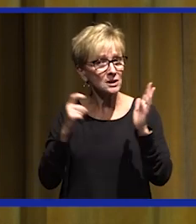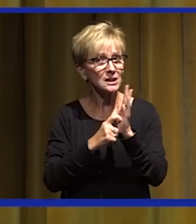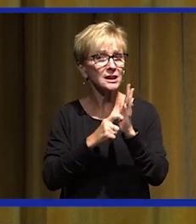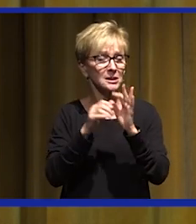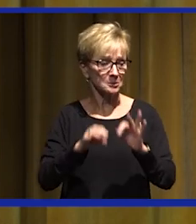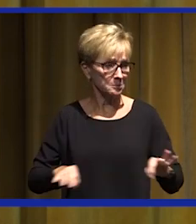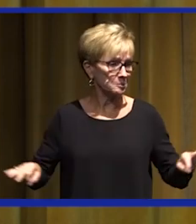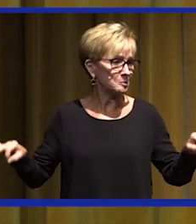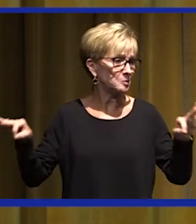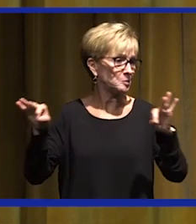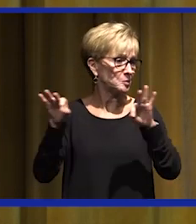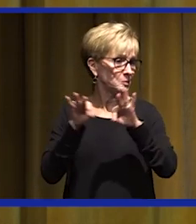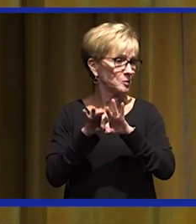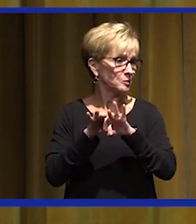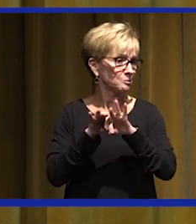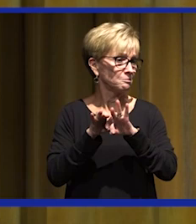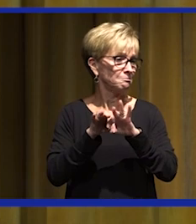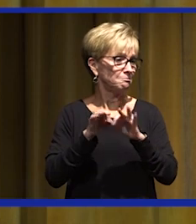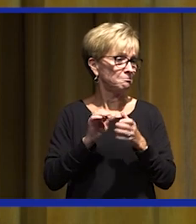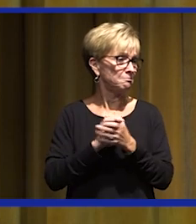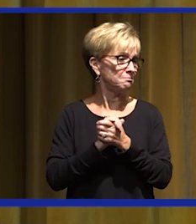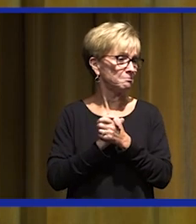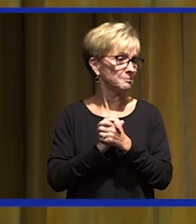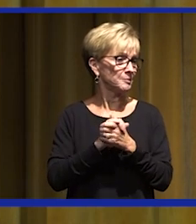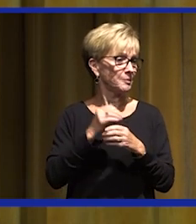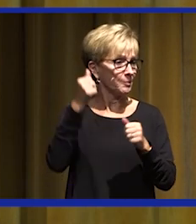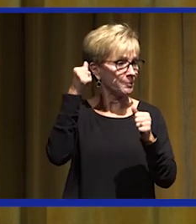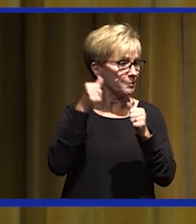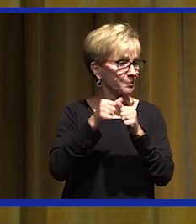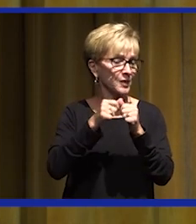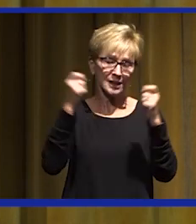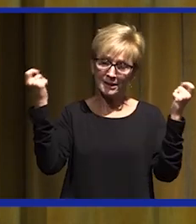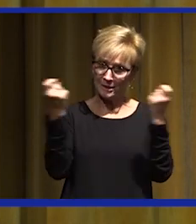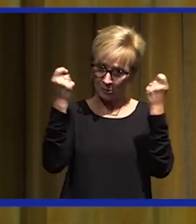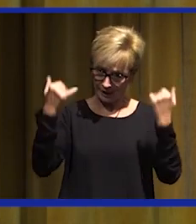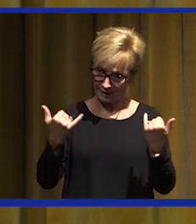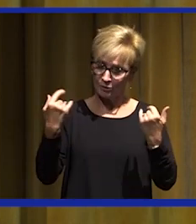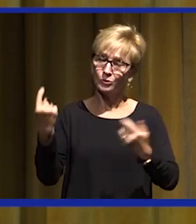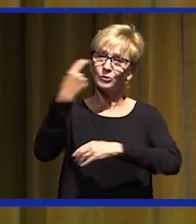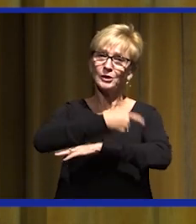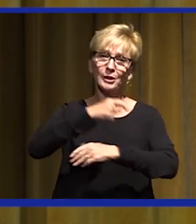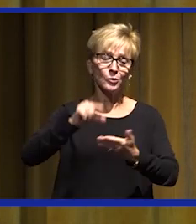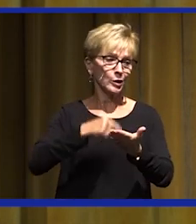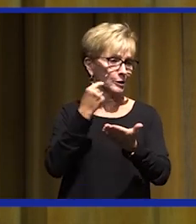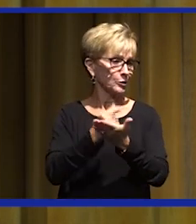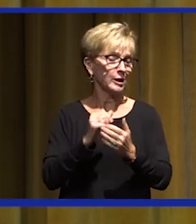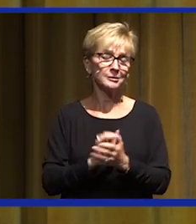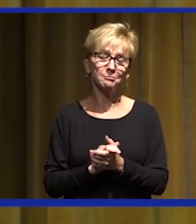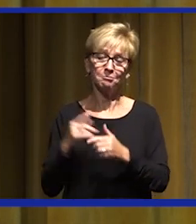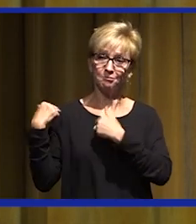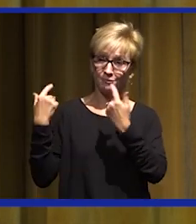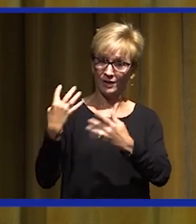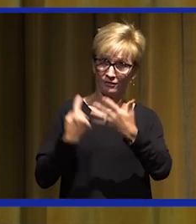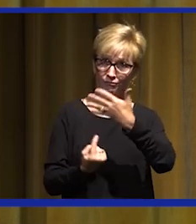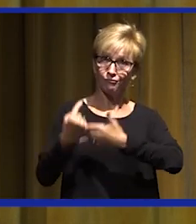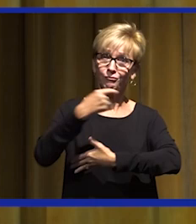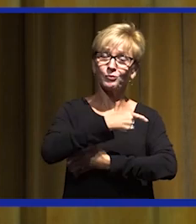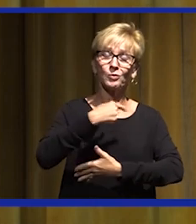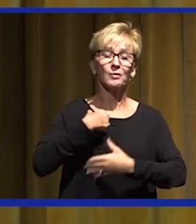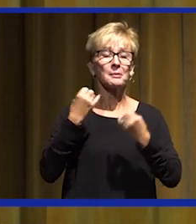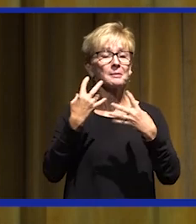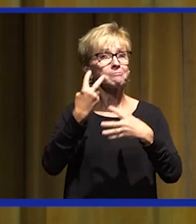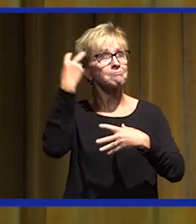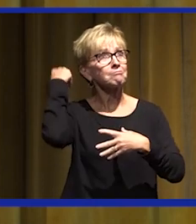celebrate this milestone. In these past 4 years, we've had memorable school trips, made lifelong friendships